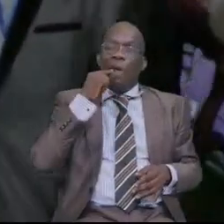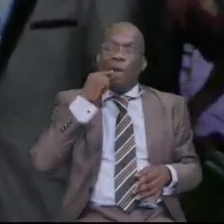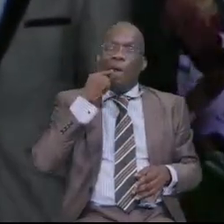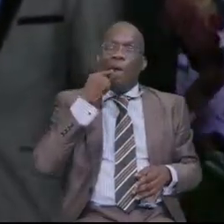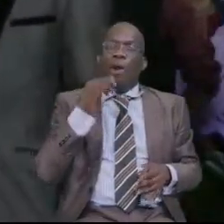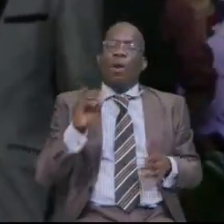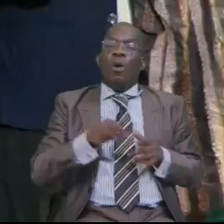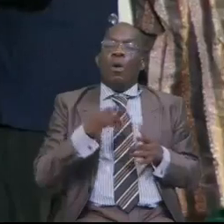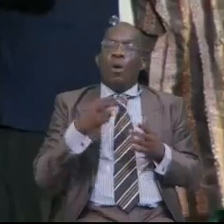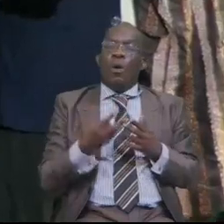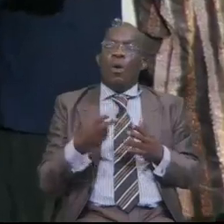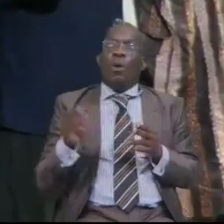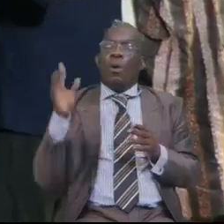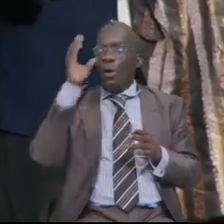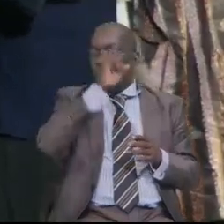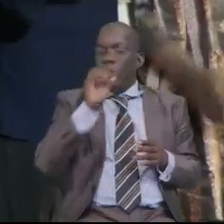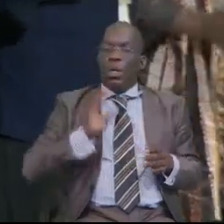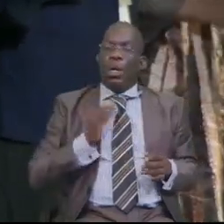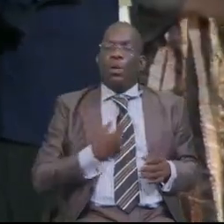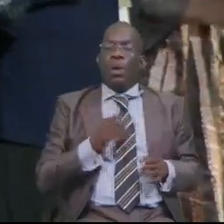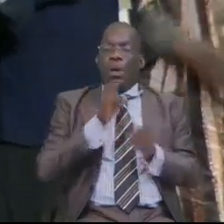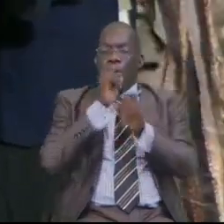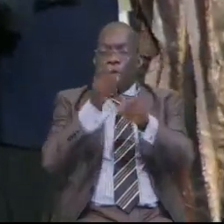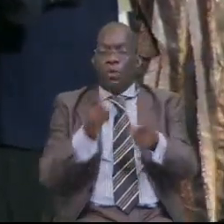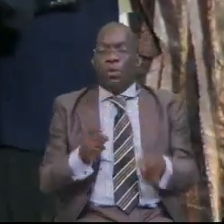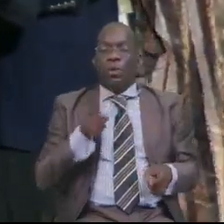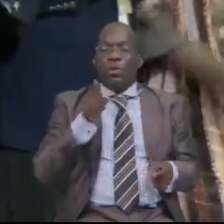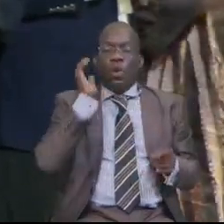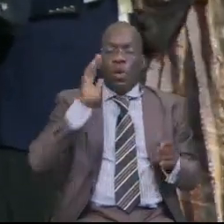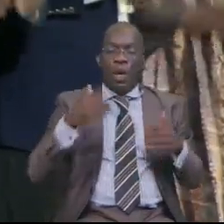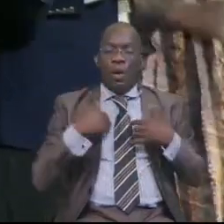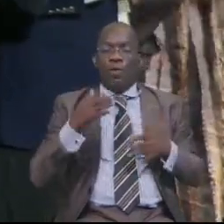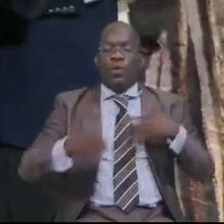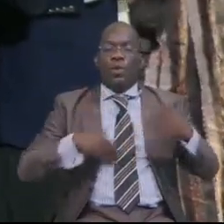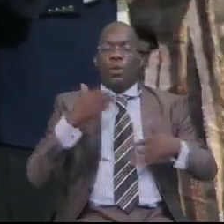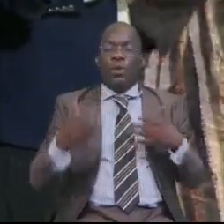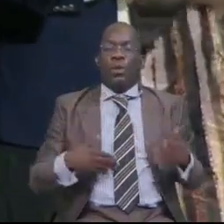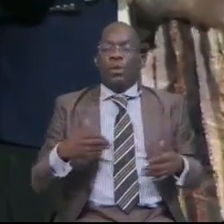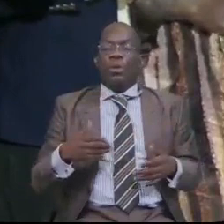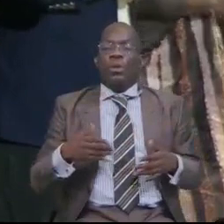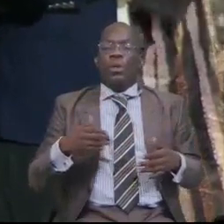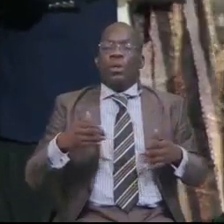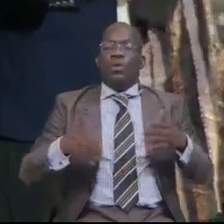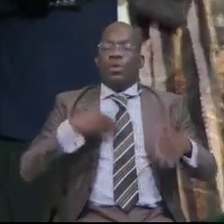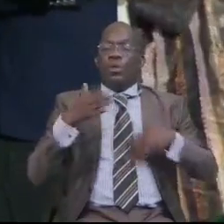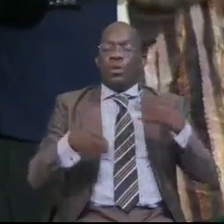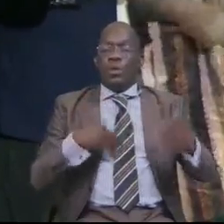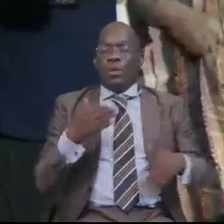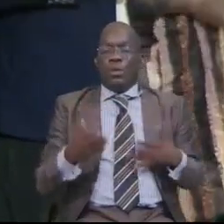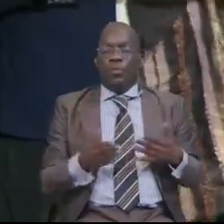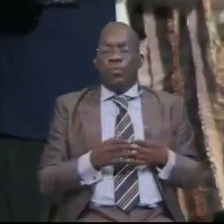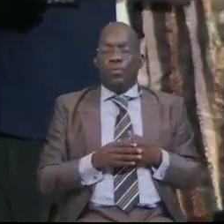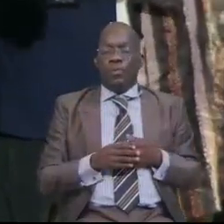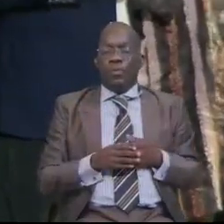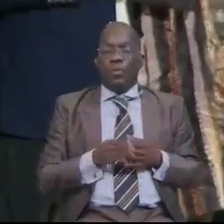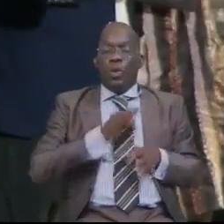our reward. You have joy, rejoicing all